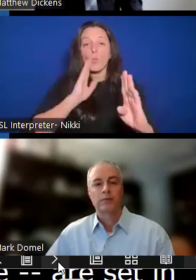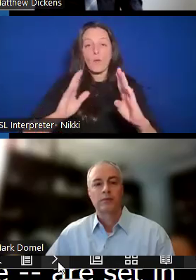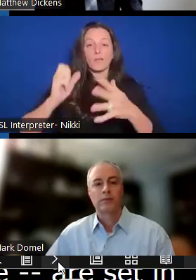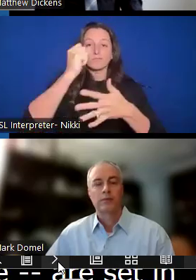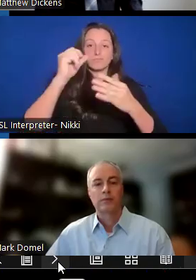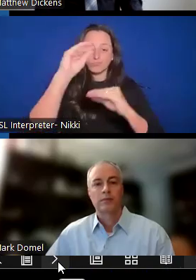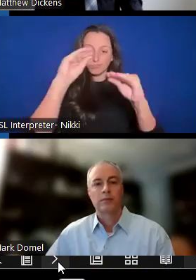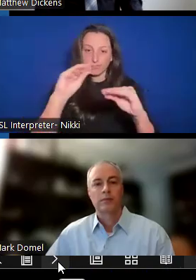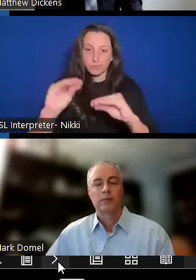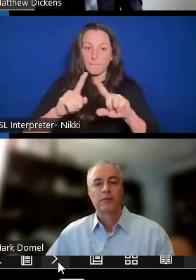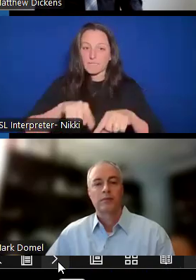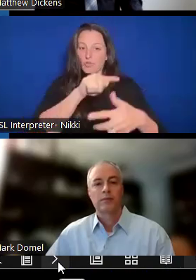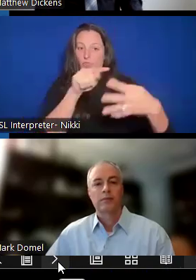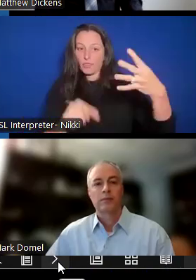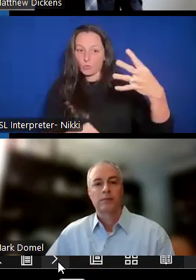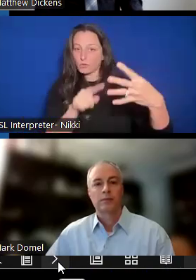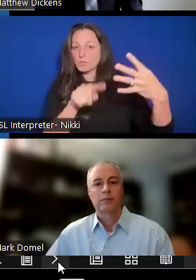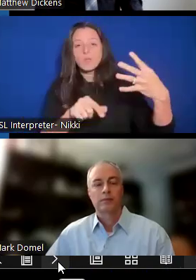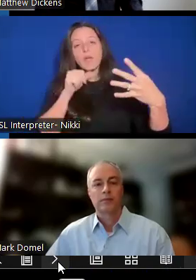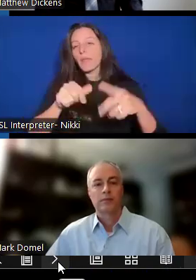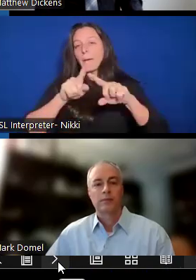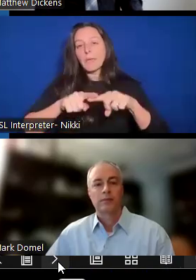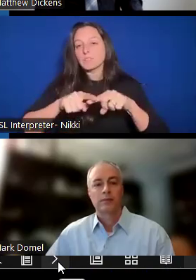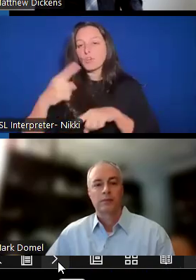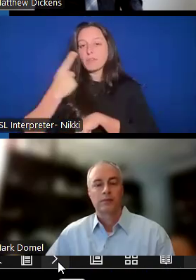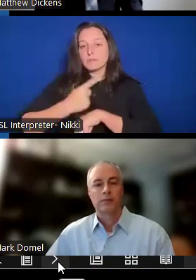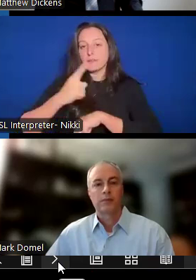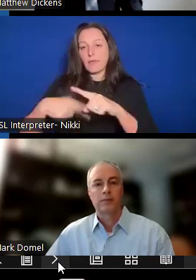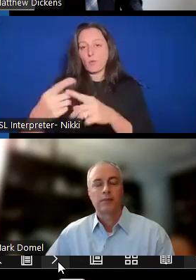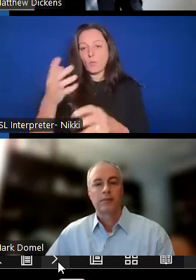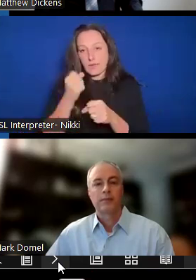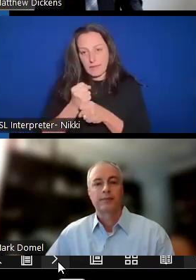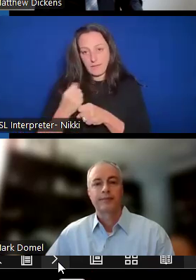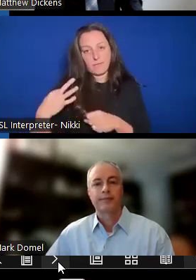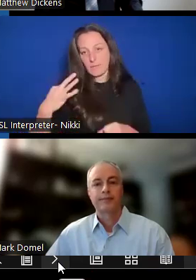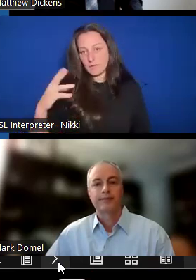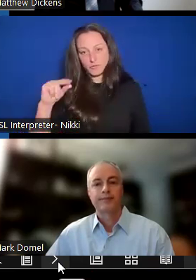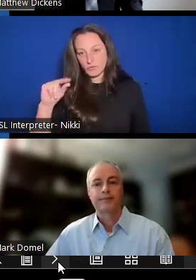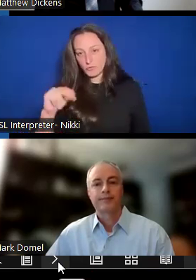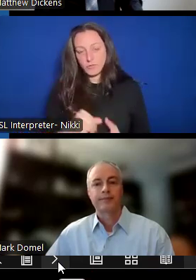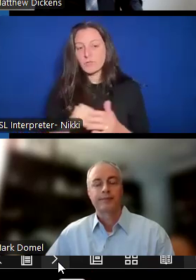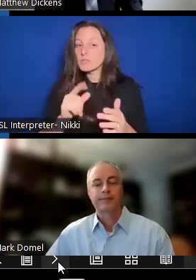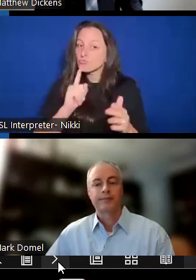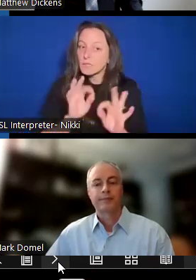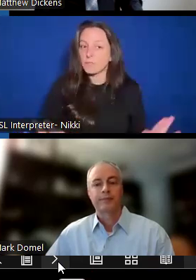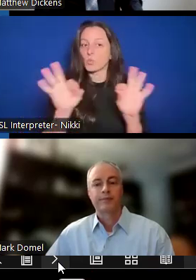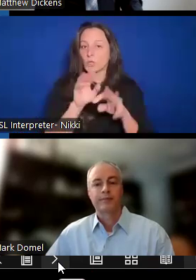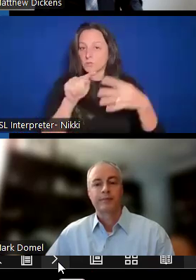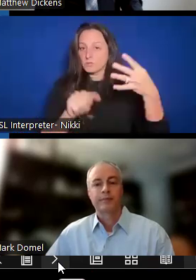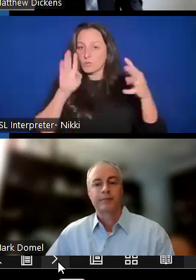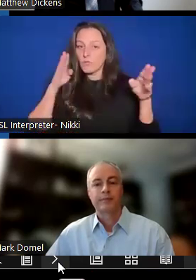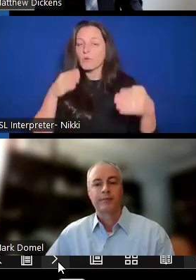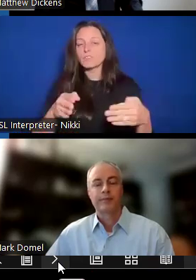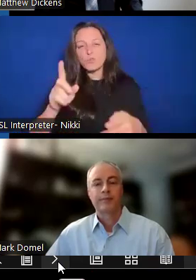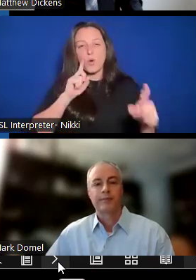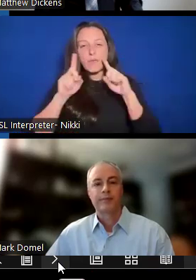these tiers, not by the date the applications are submitted. That's really important, and you'll hear me probably